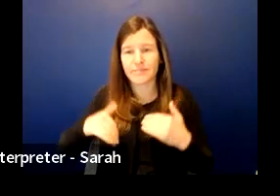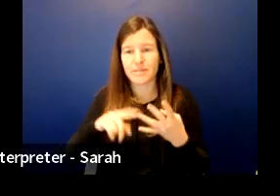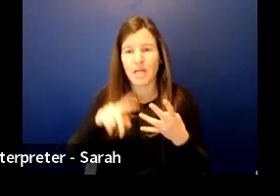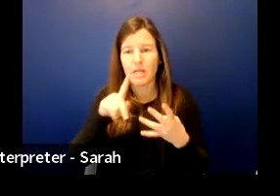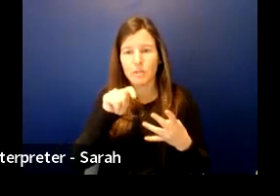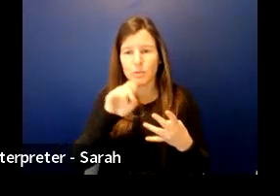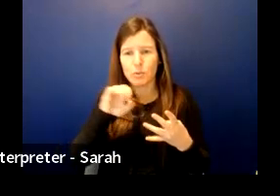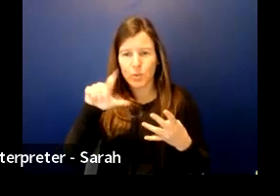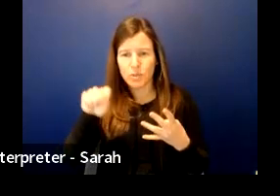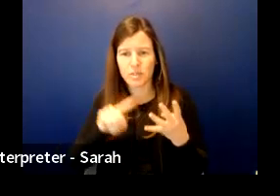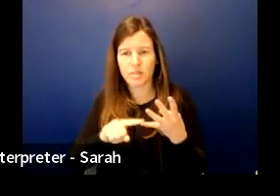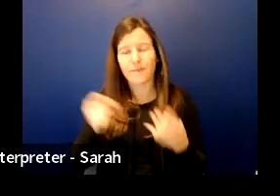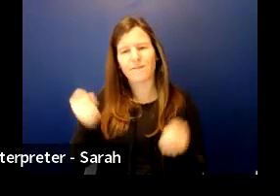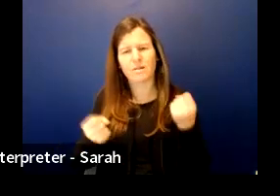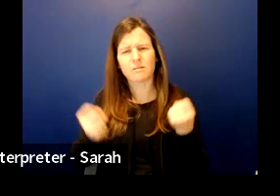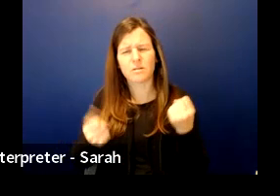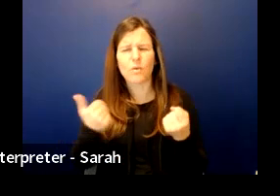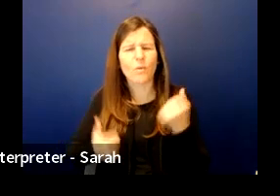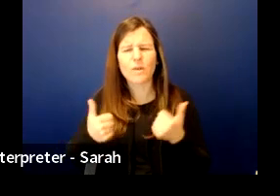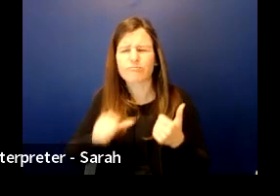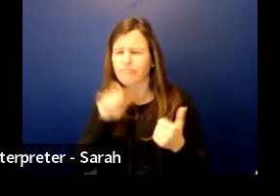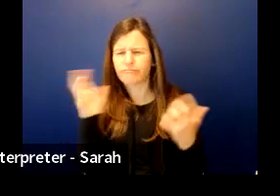vehicles? Which one would not be there?